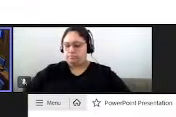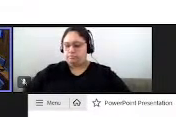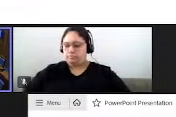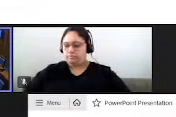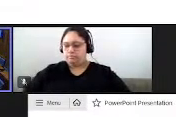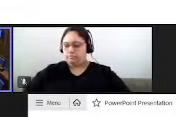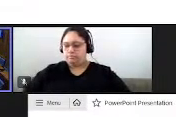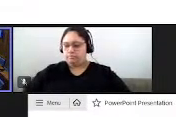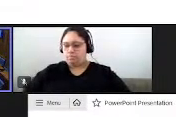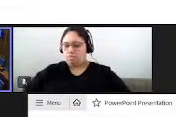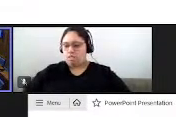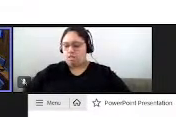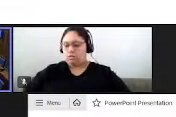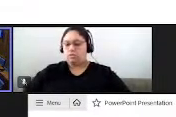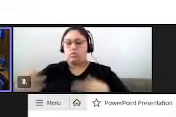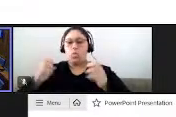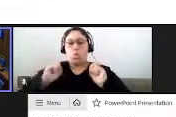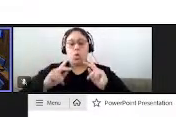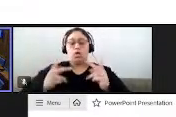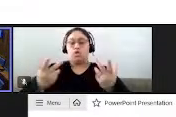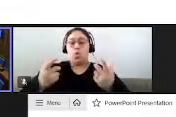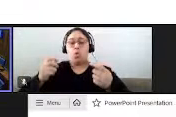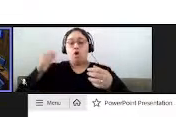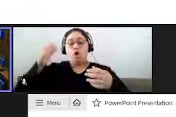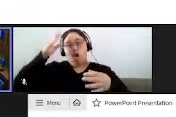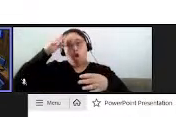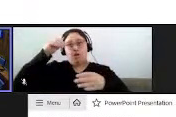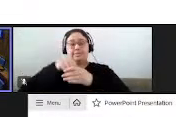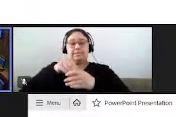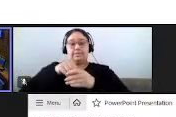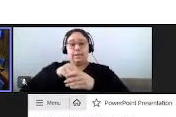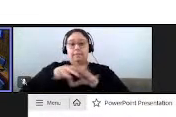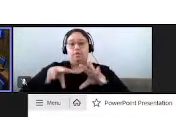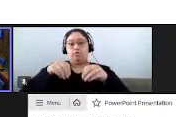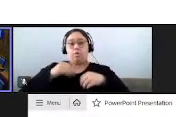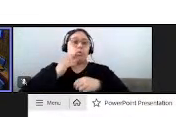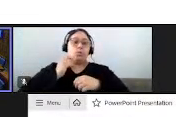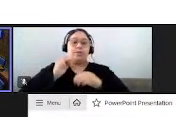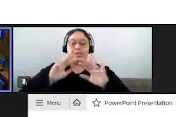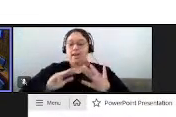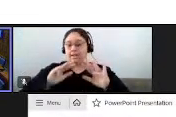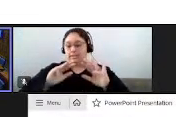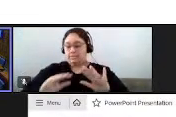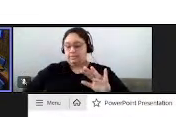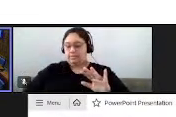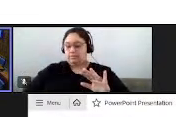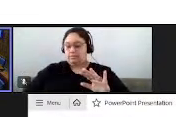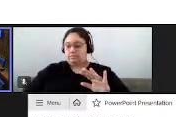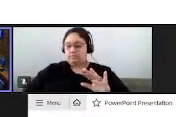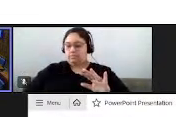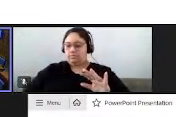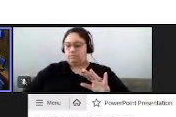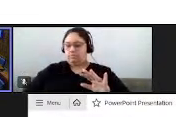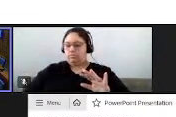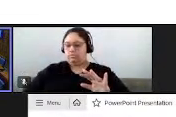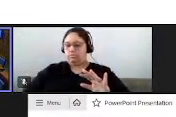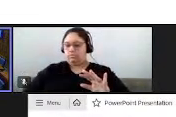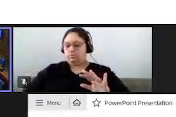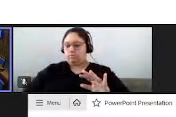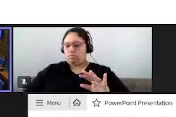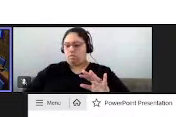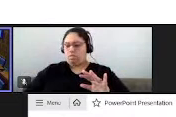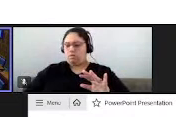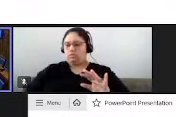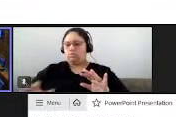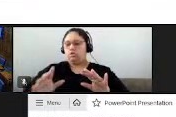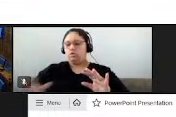will help me. So the concept is adopted 2019. And there's identified need